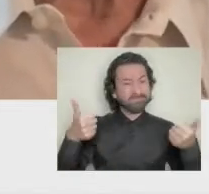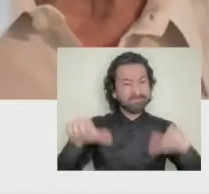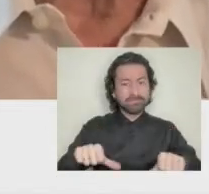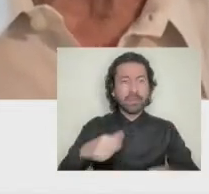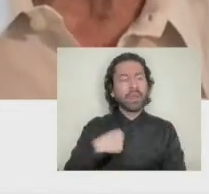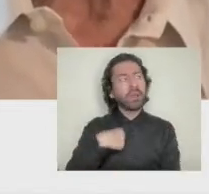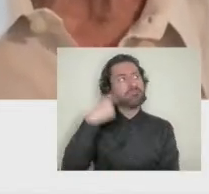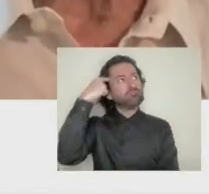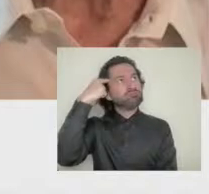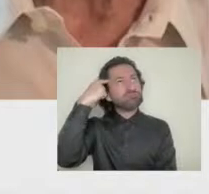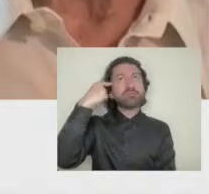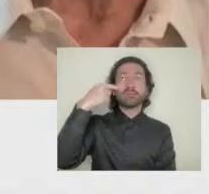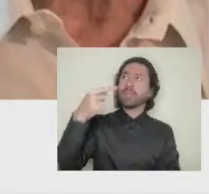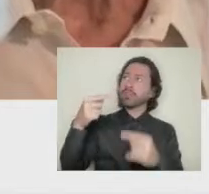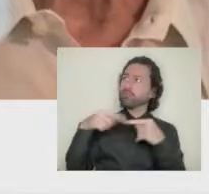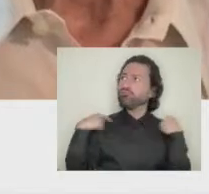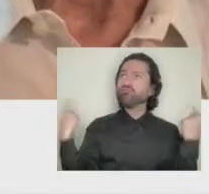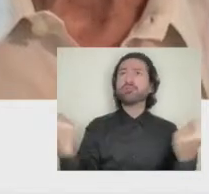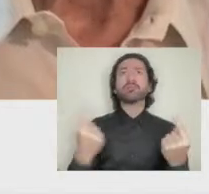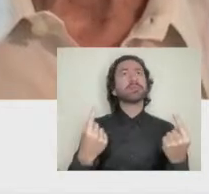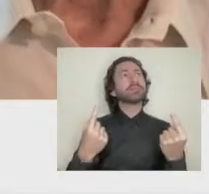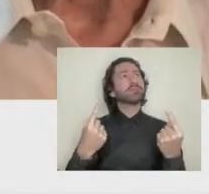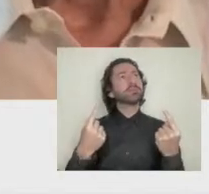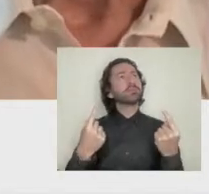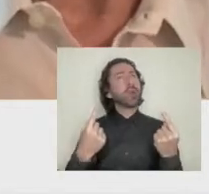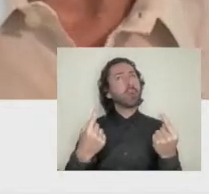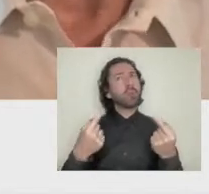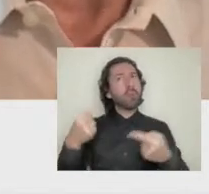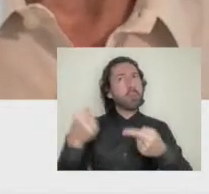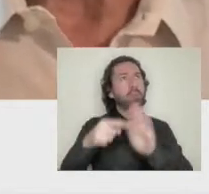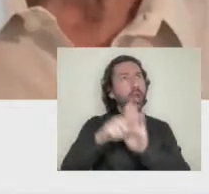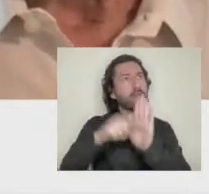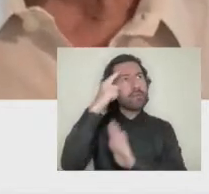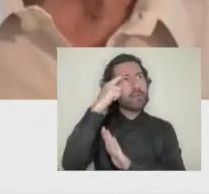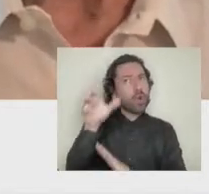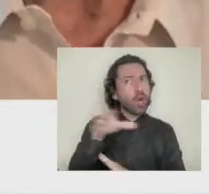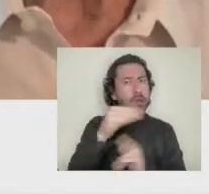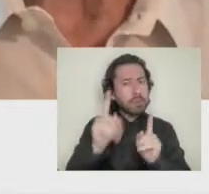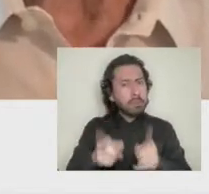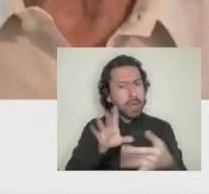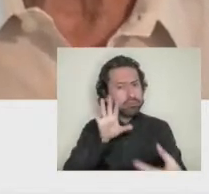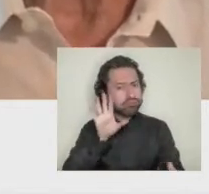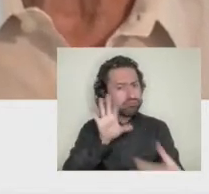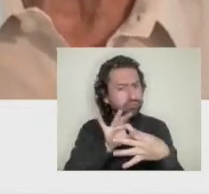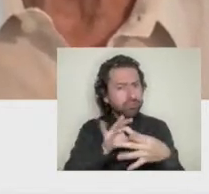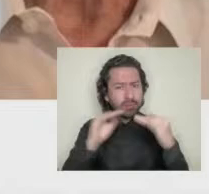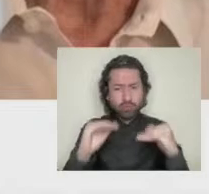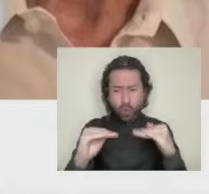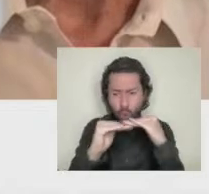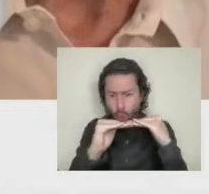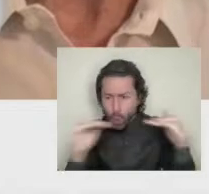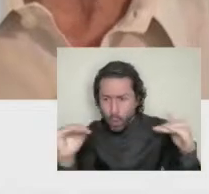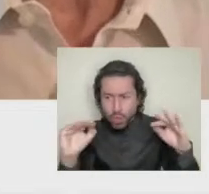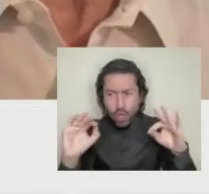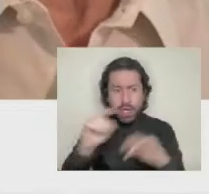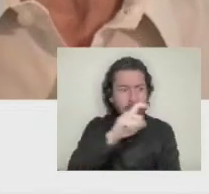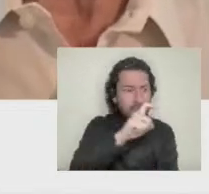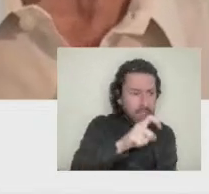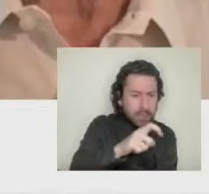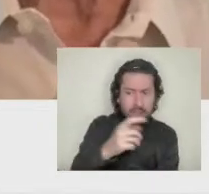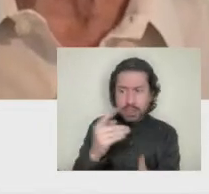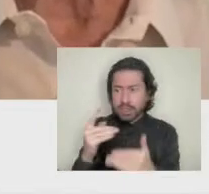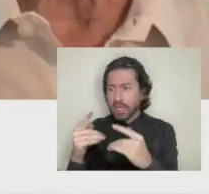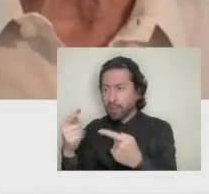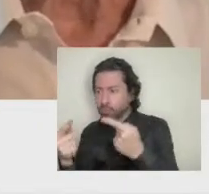effort proportionate to need. What did we get post-2010 in the decade